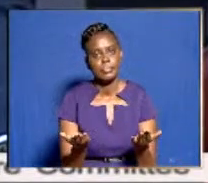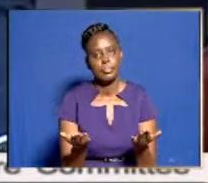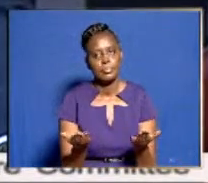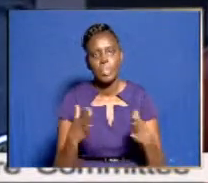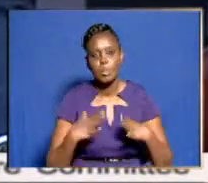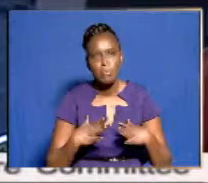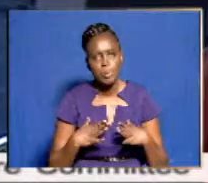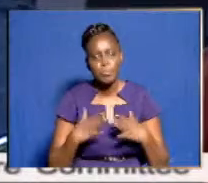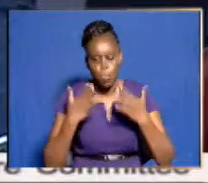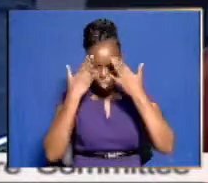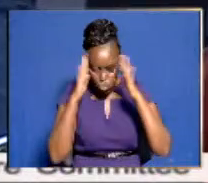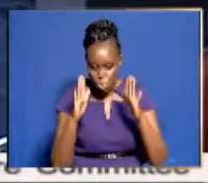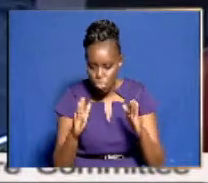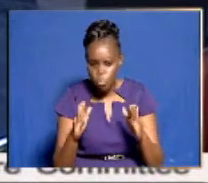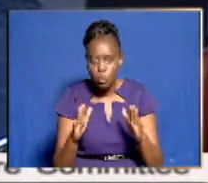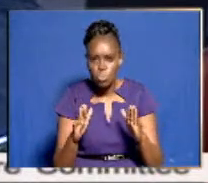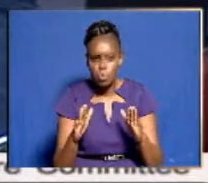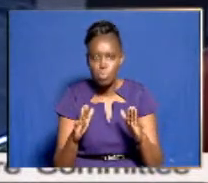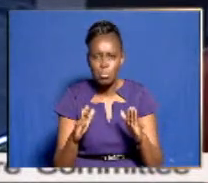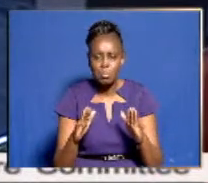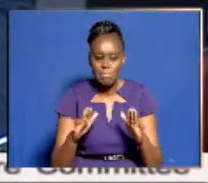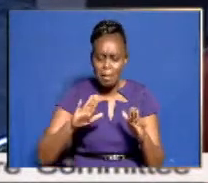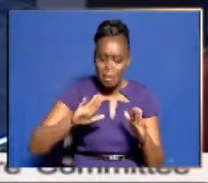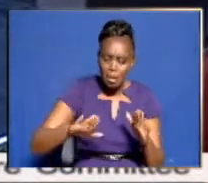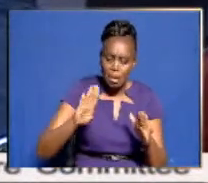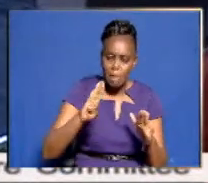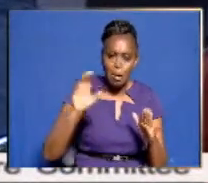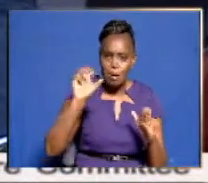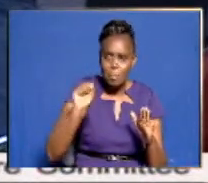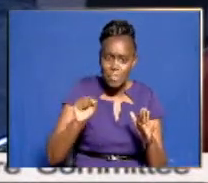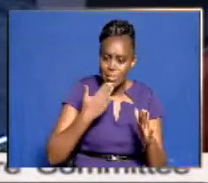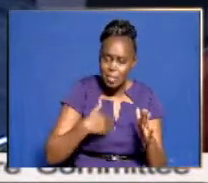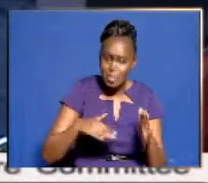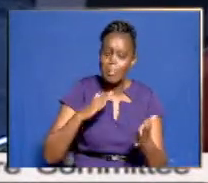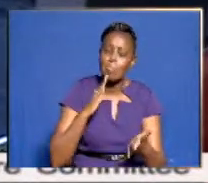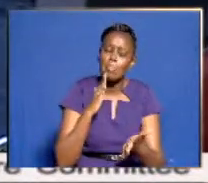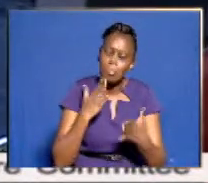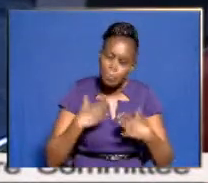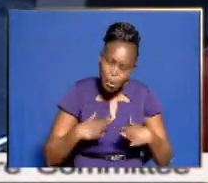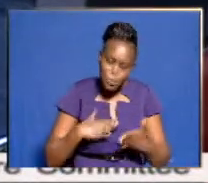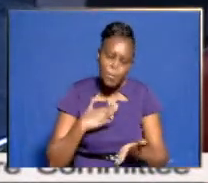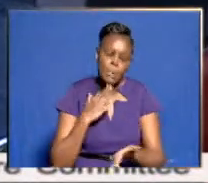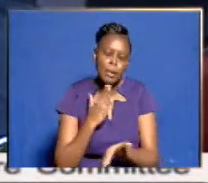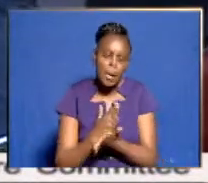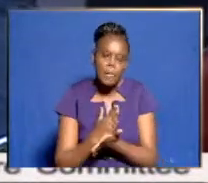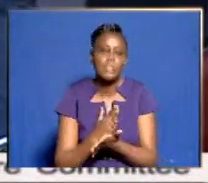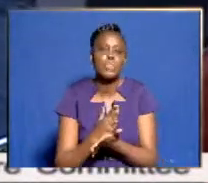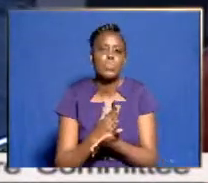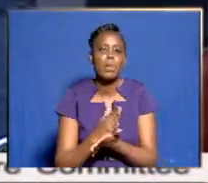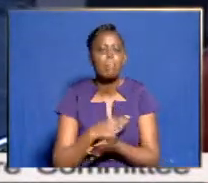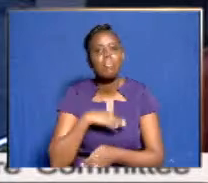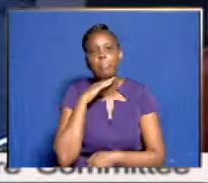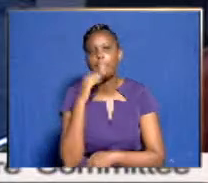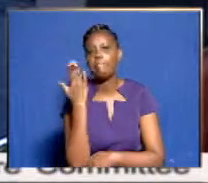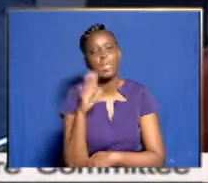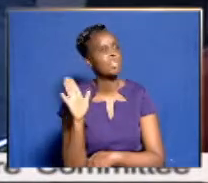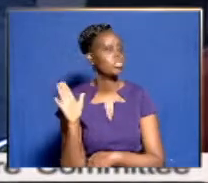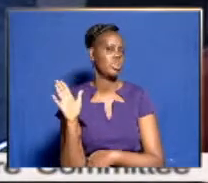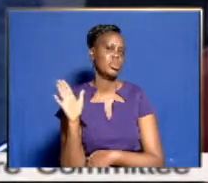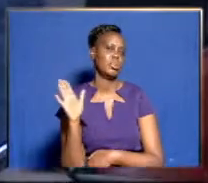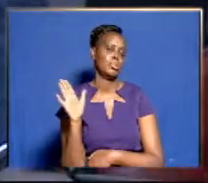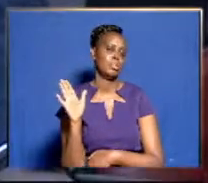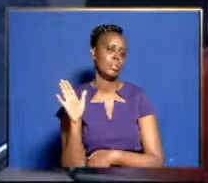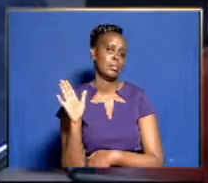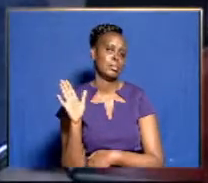People may not know that due to these pending bills, some people have actually taken their lives or